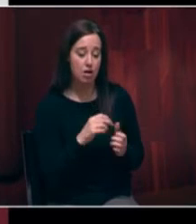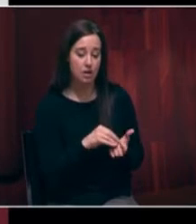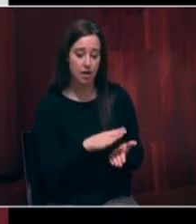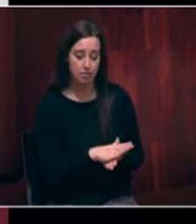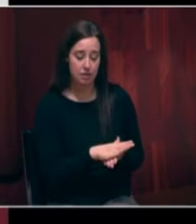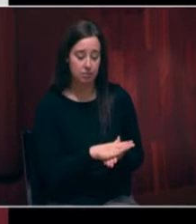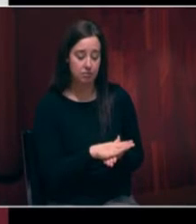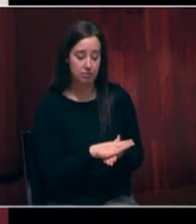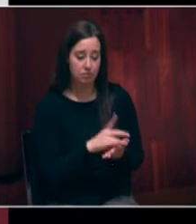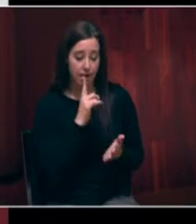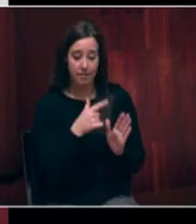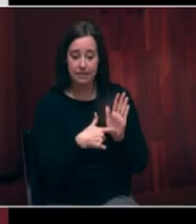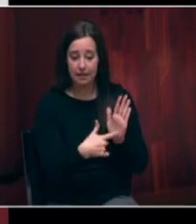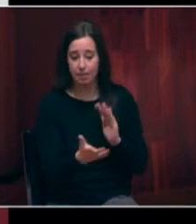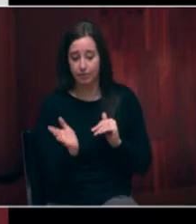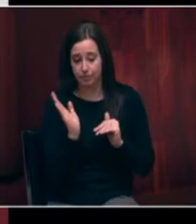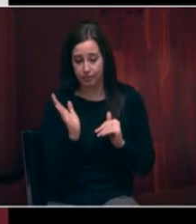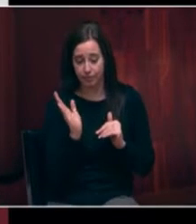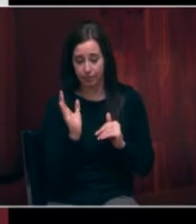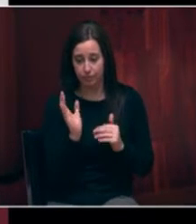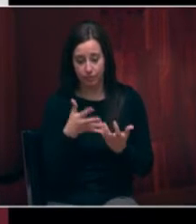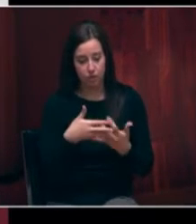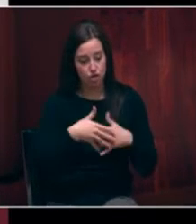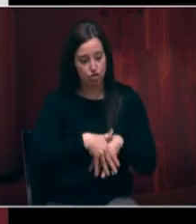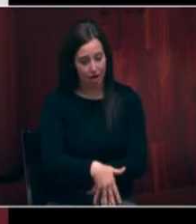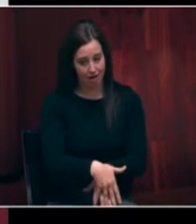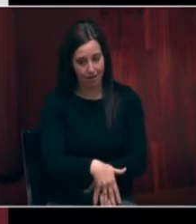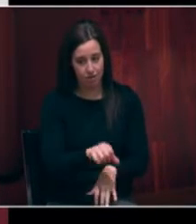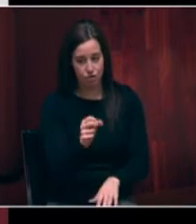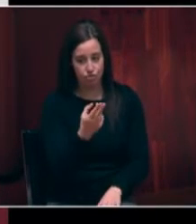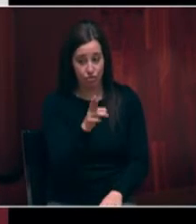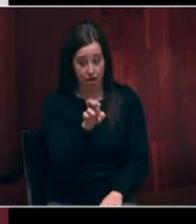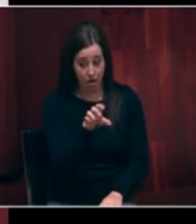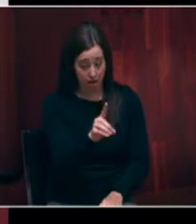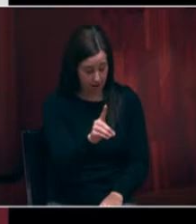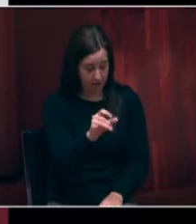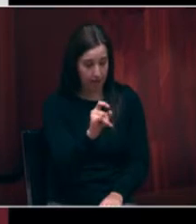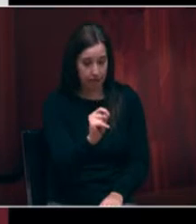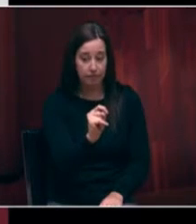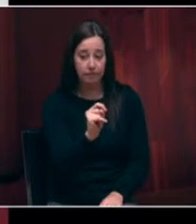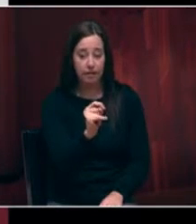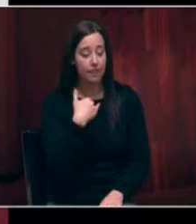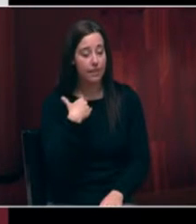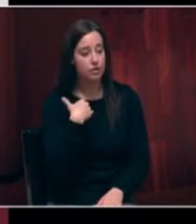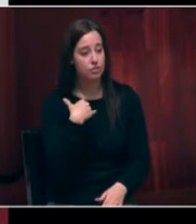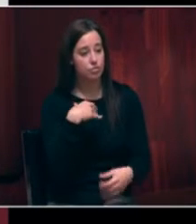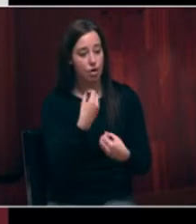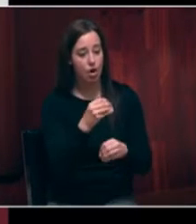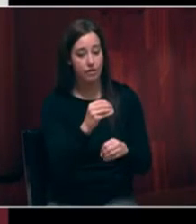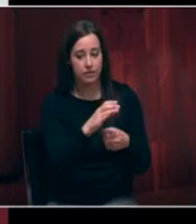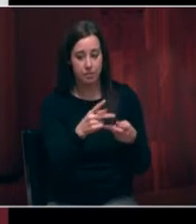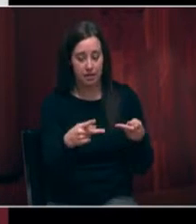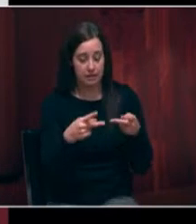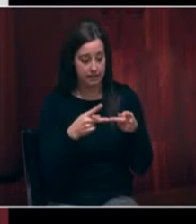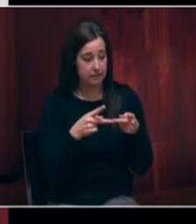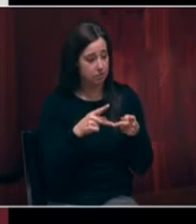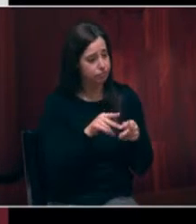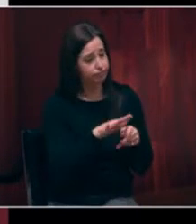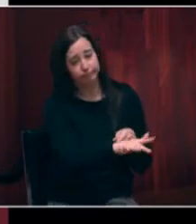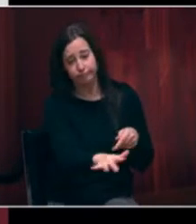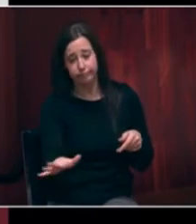an example on the page here, Shred. There's office spaces throughout the entire government. Each one of these offices probably